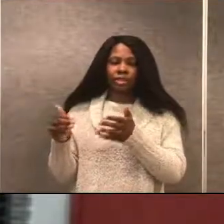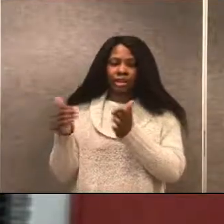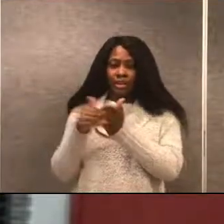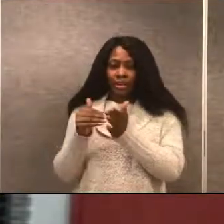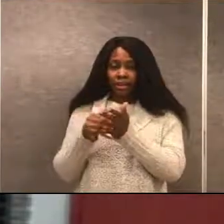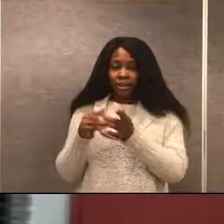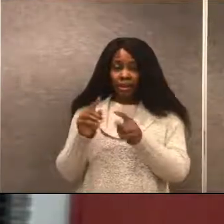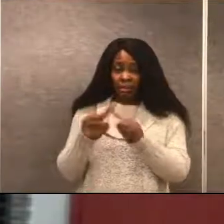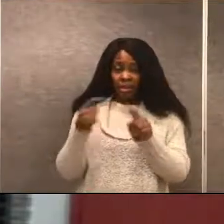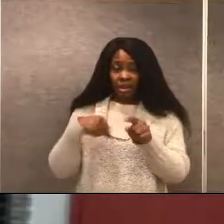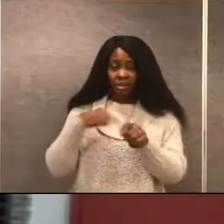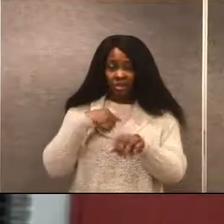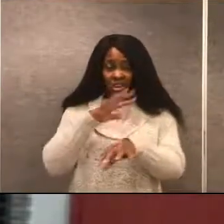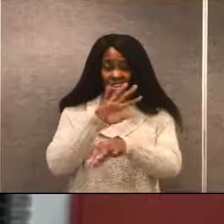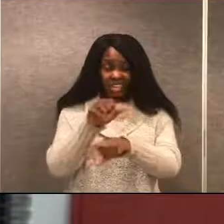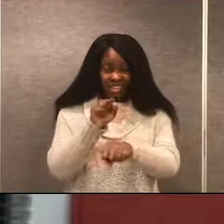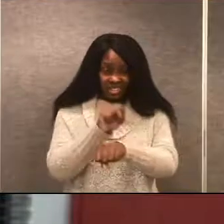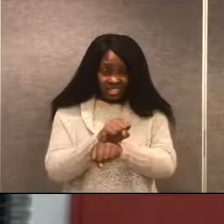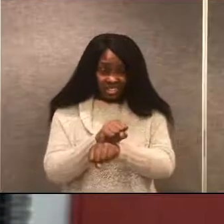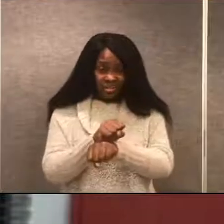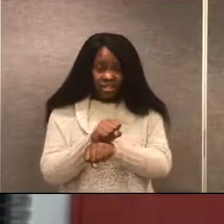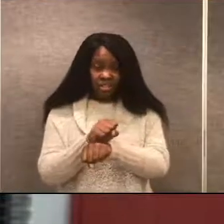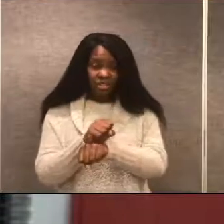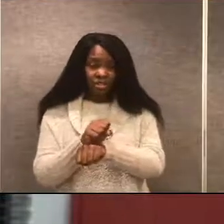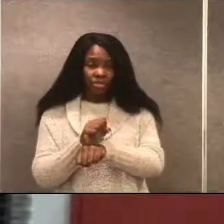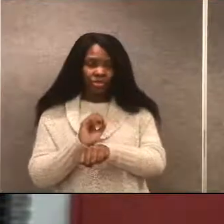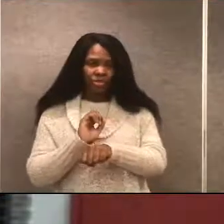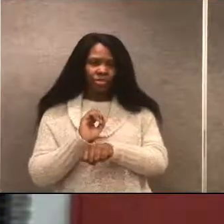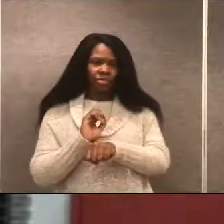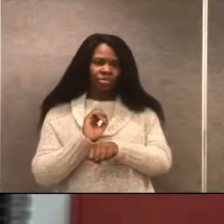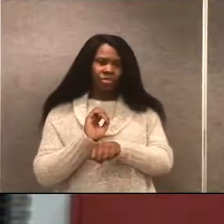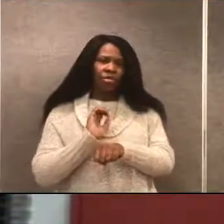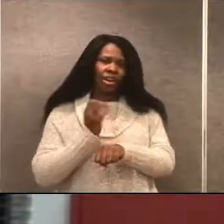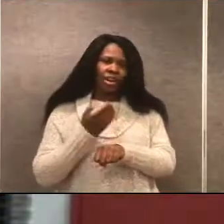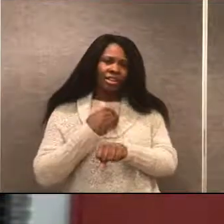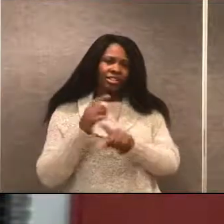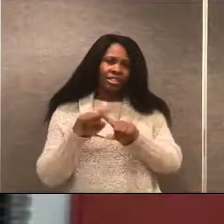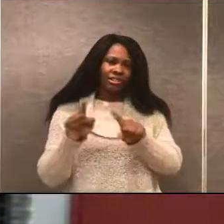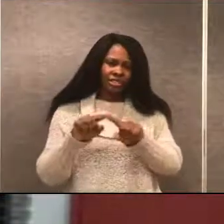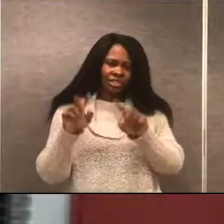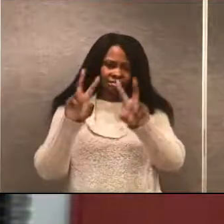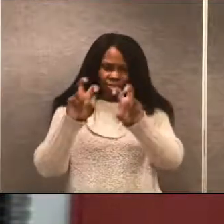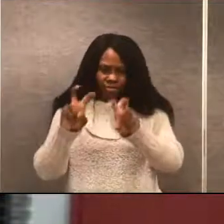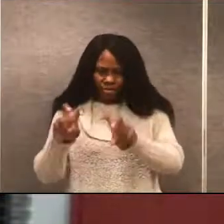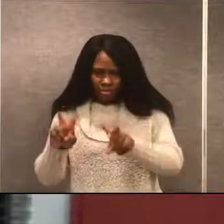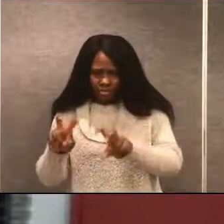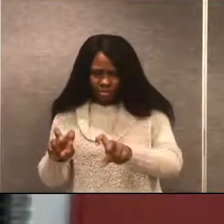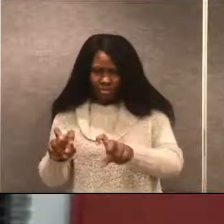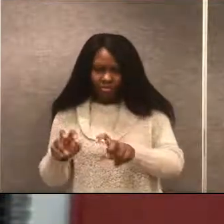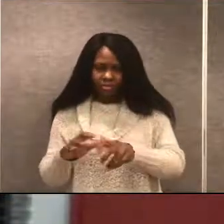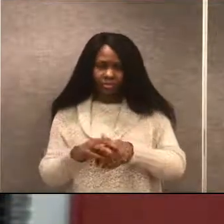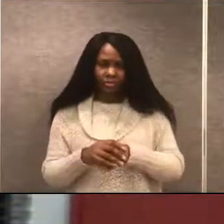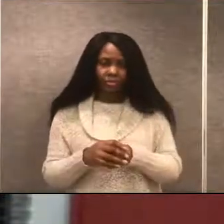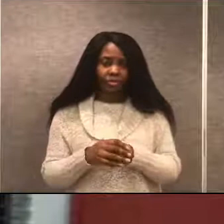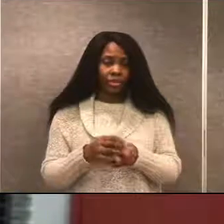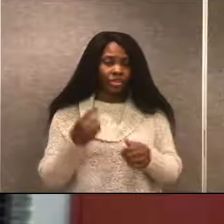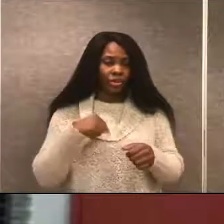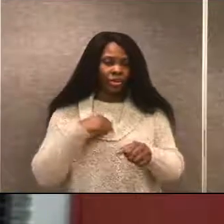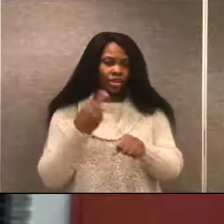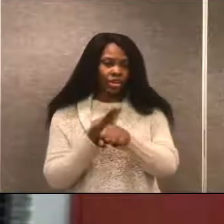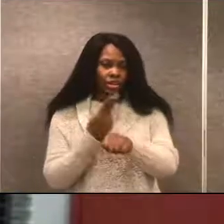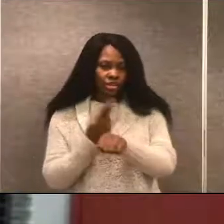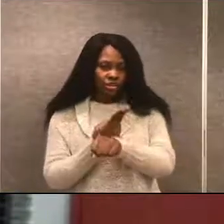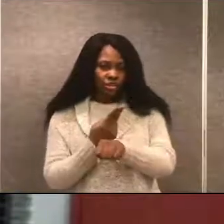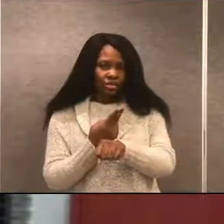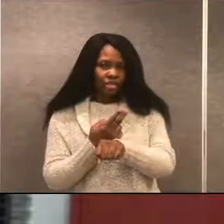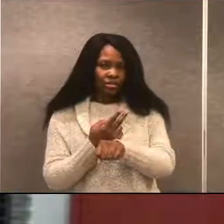up what would be our Form A assessment in math and ELA, this information we're utilizing the data